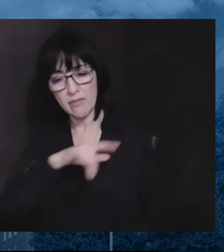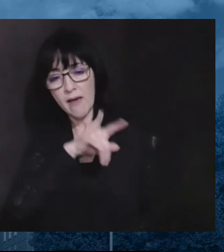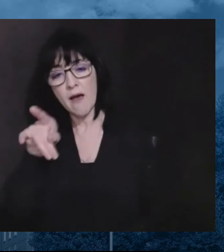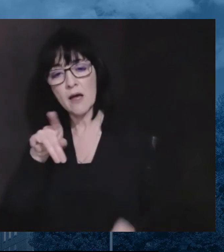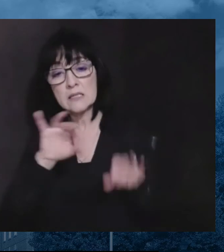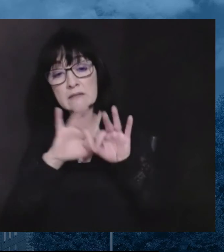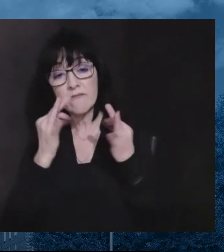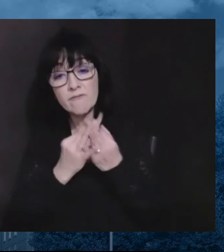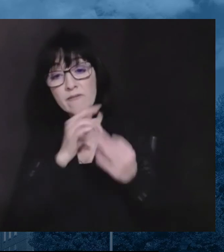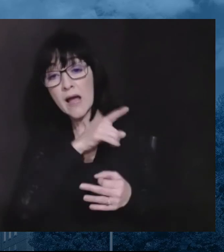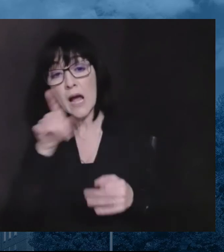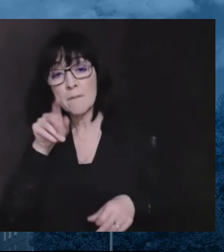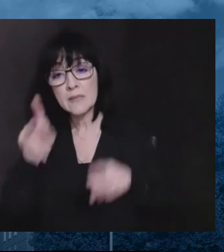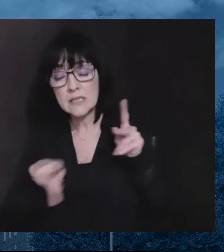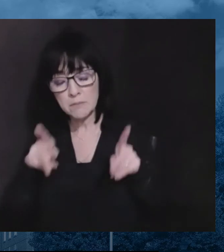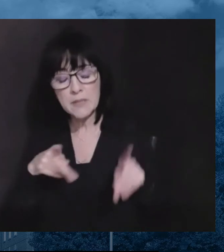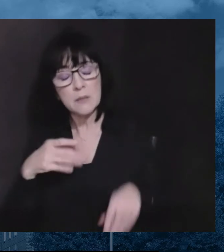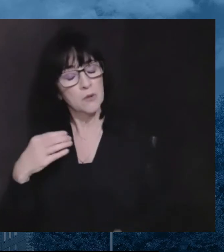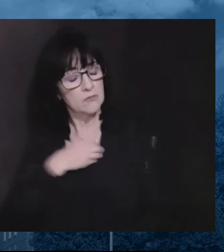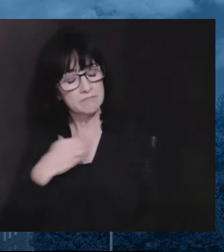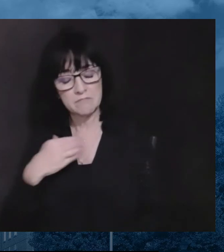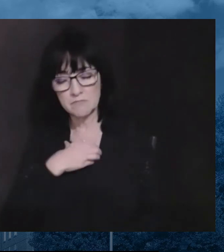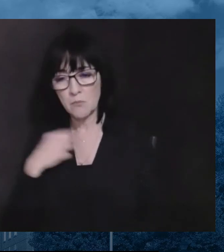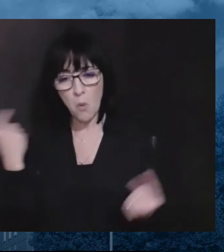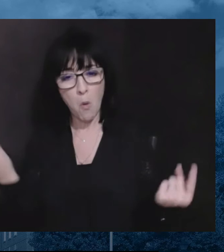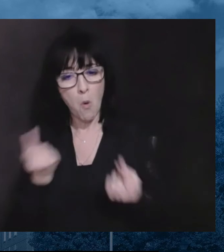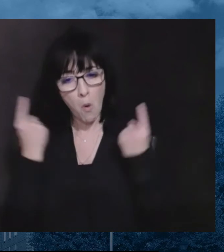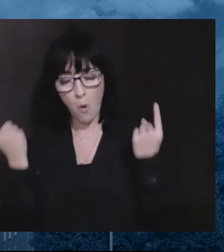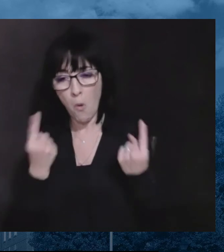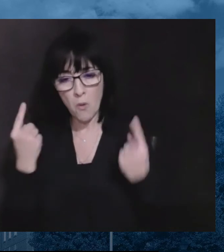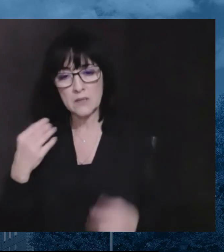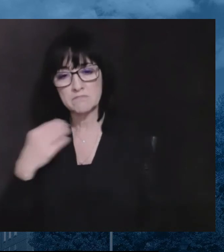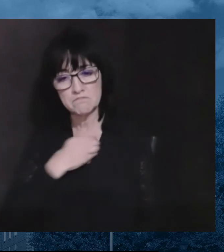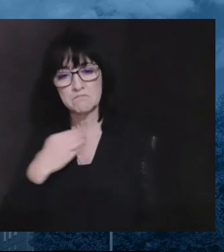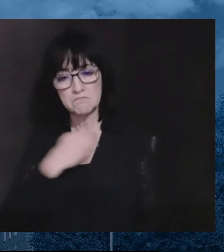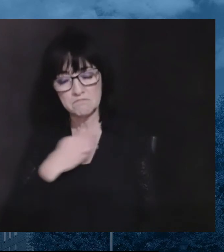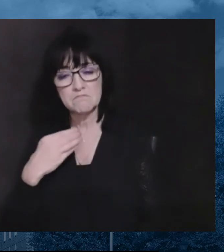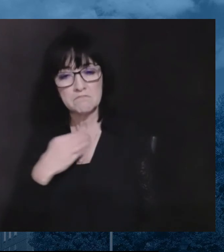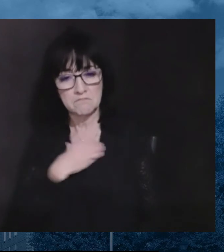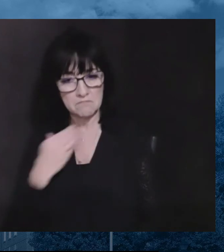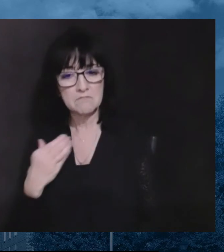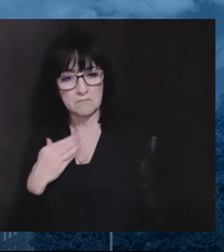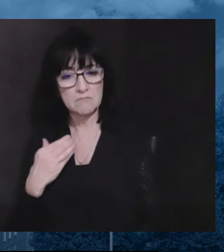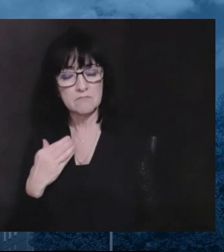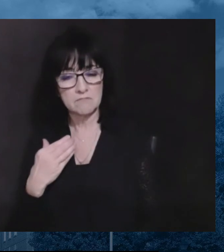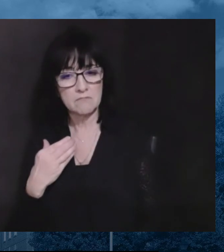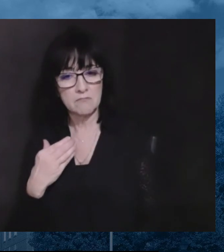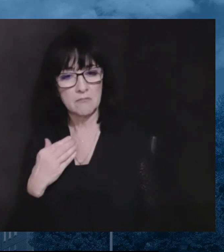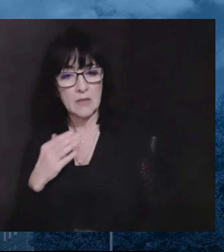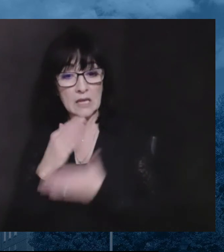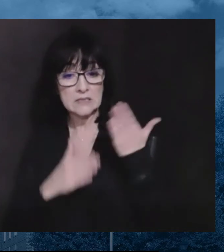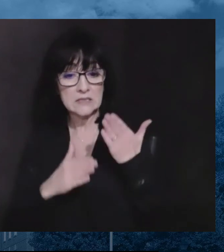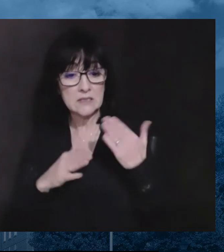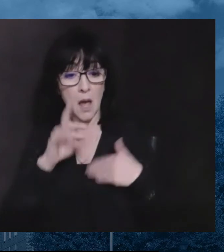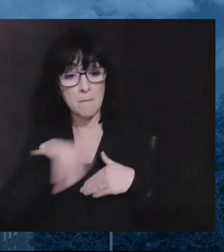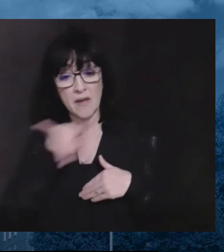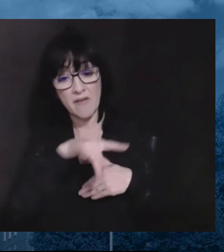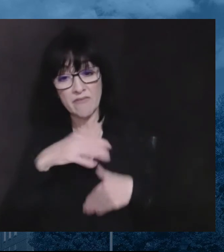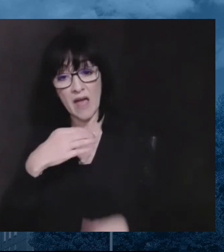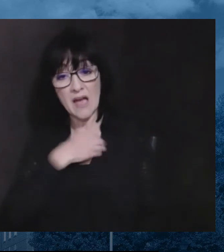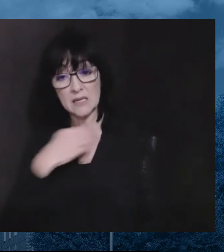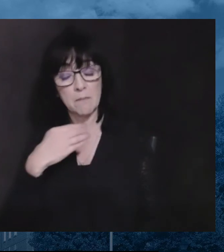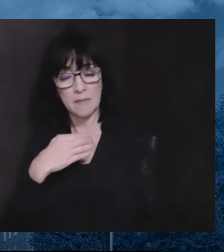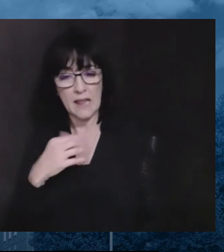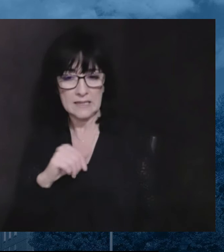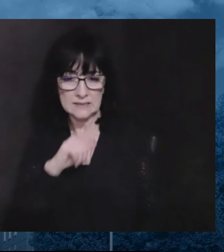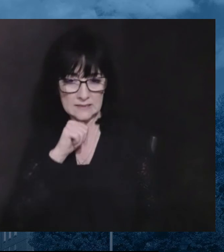we hear lots of complaints, many of which don't turn out to be accurate. And it's